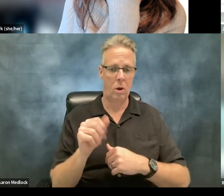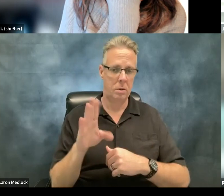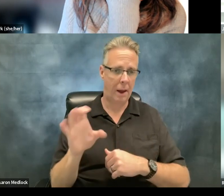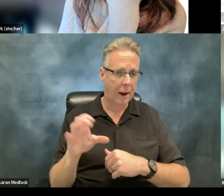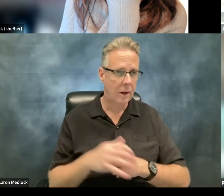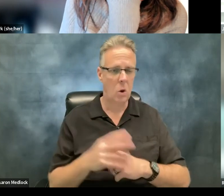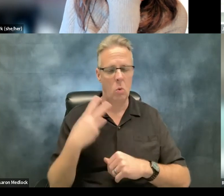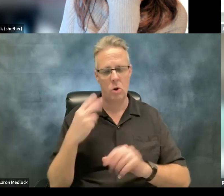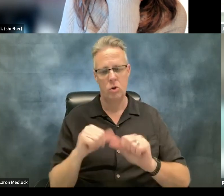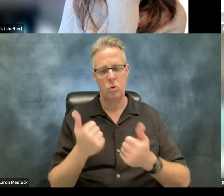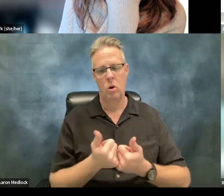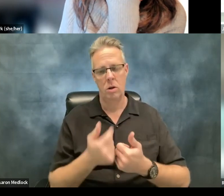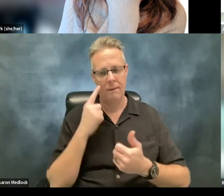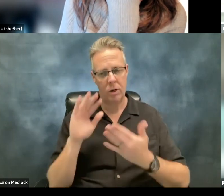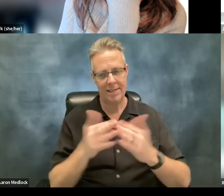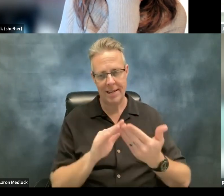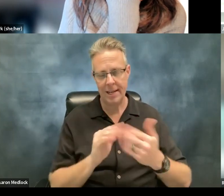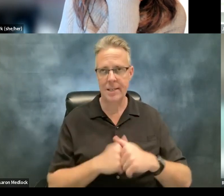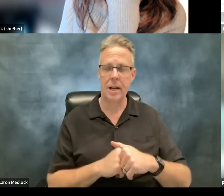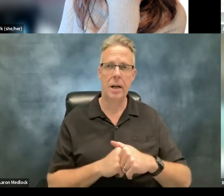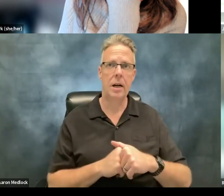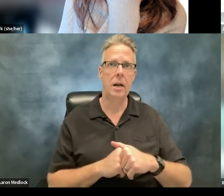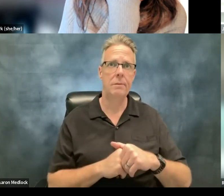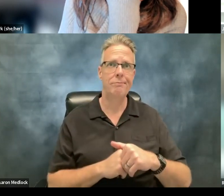the Washington Association of Cities.